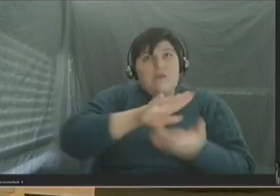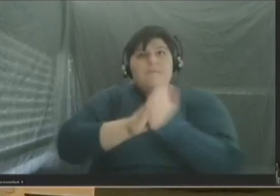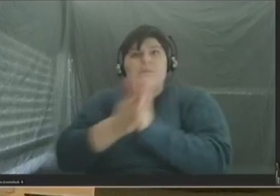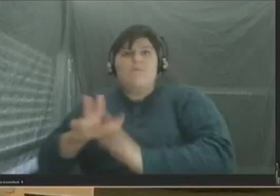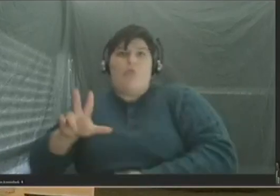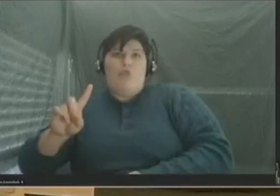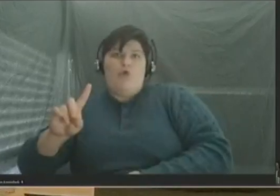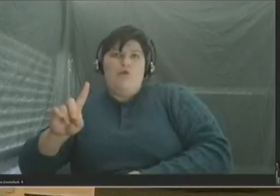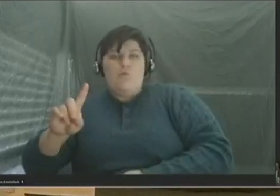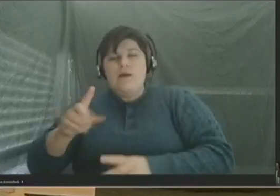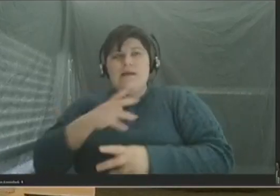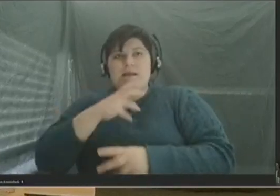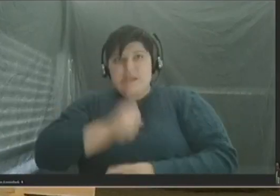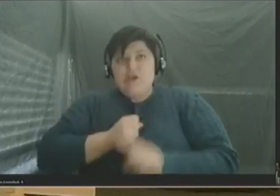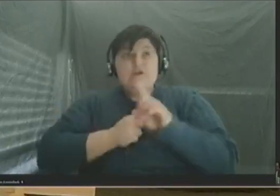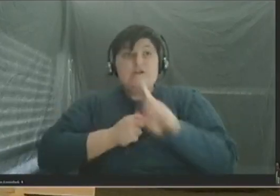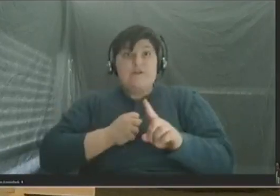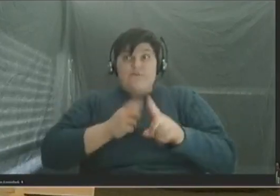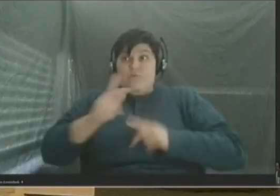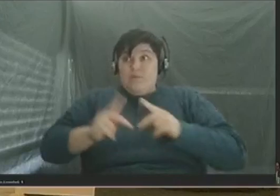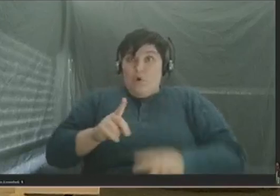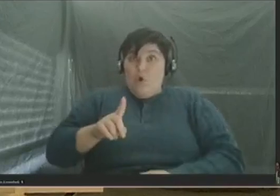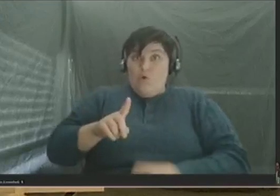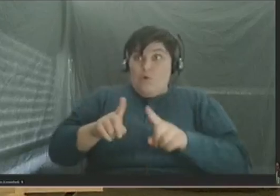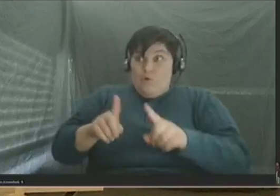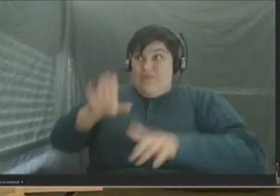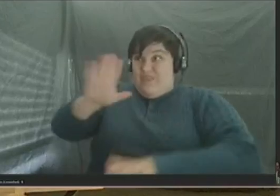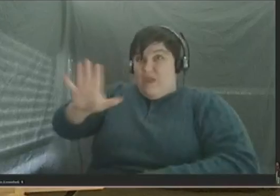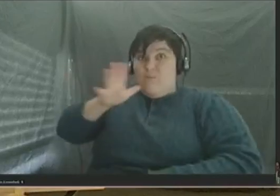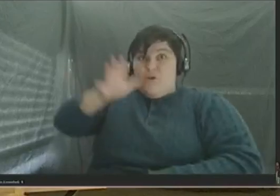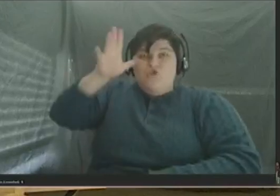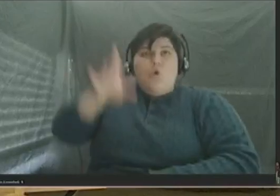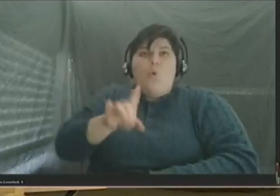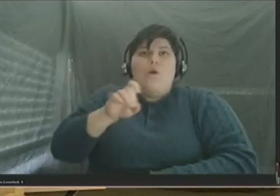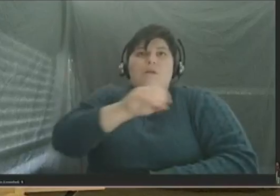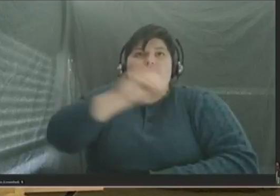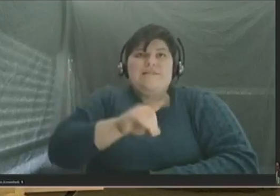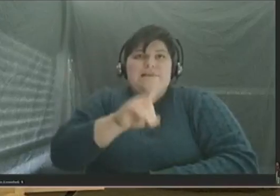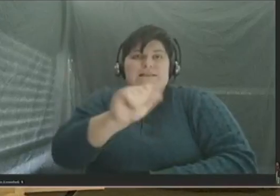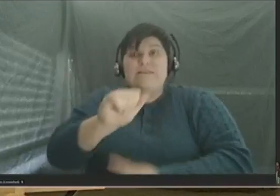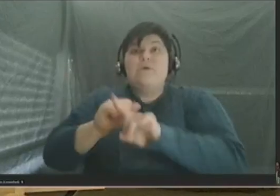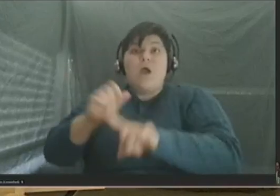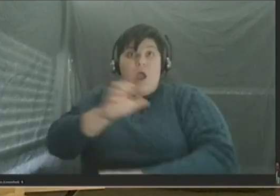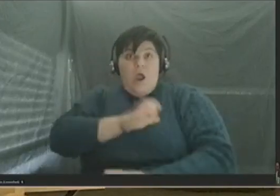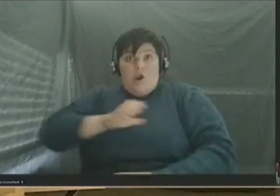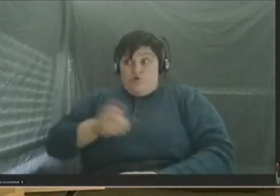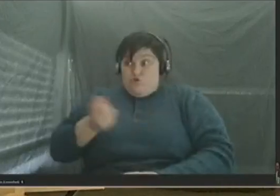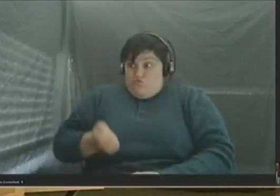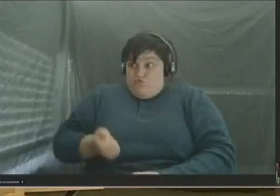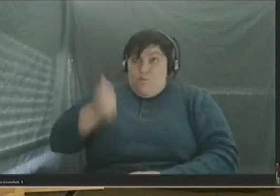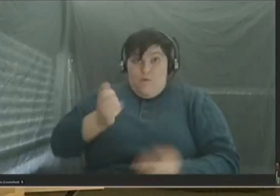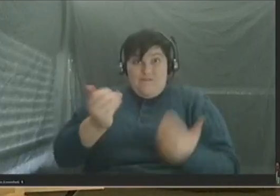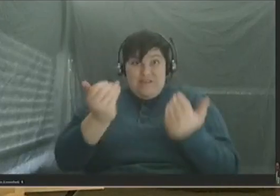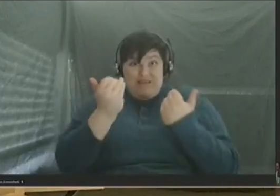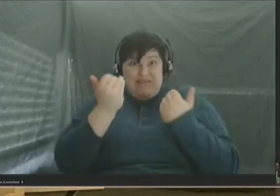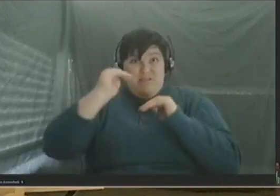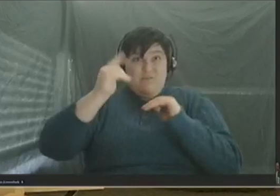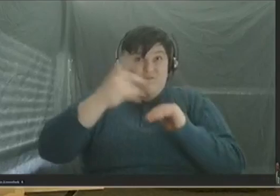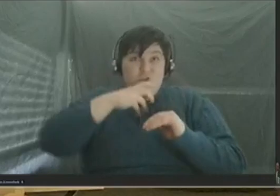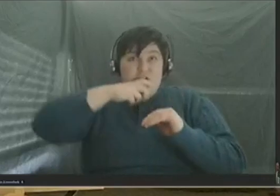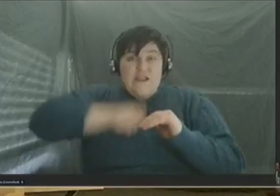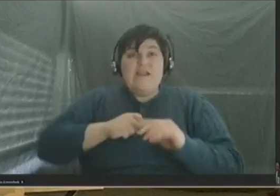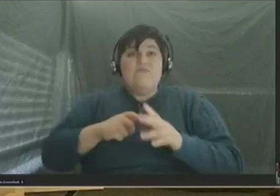of 100% disabled veterans. Congress, by removing the age limits on Chapter